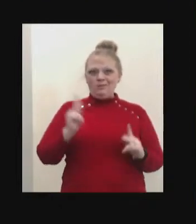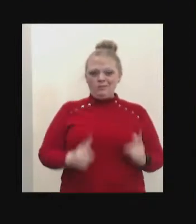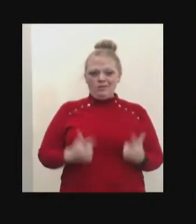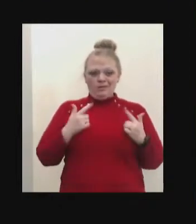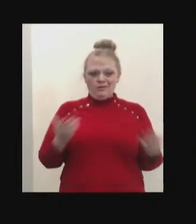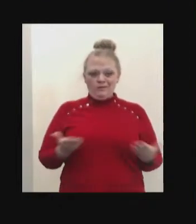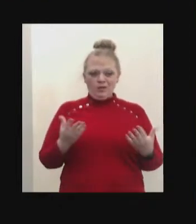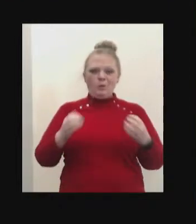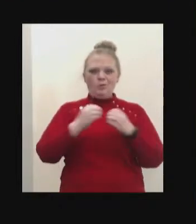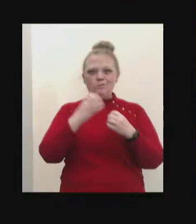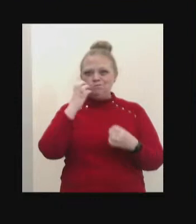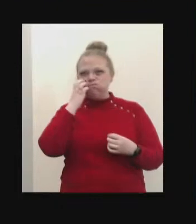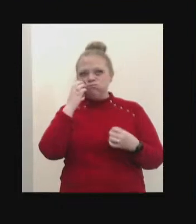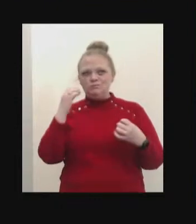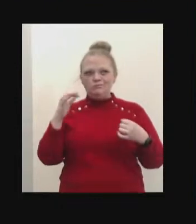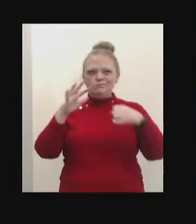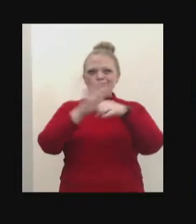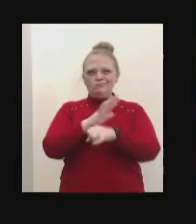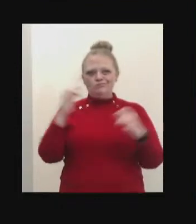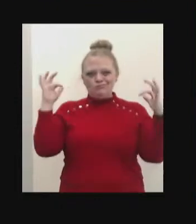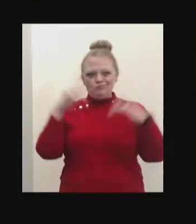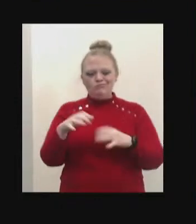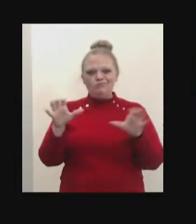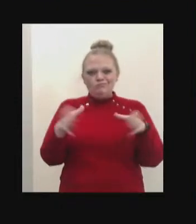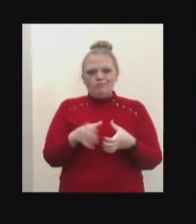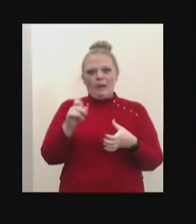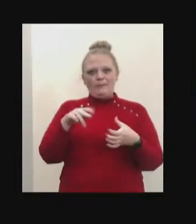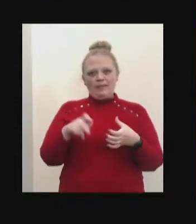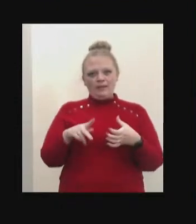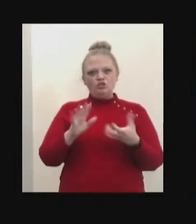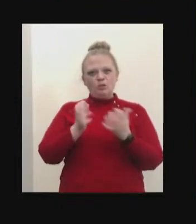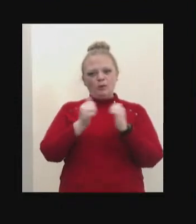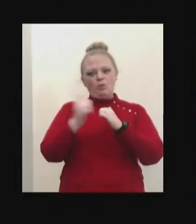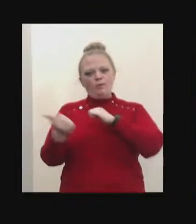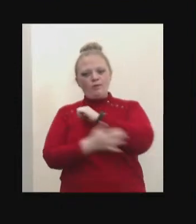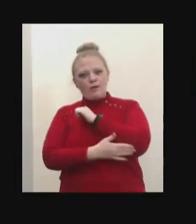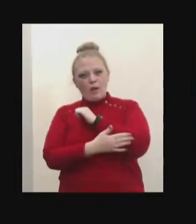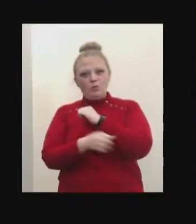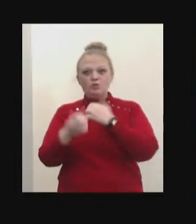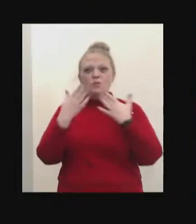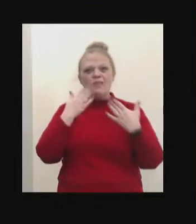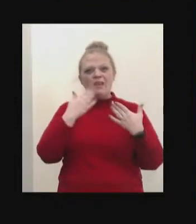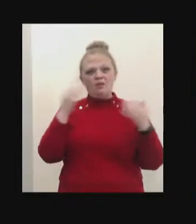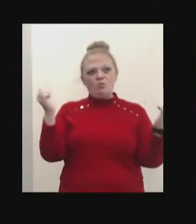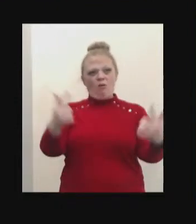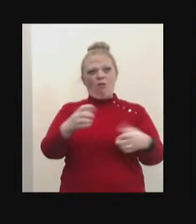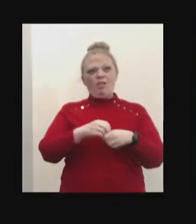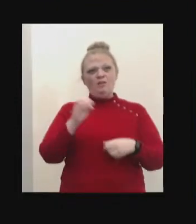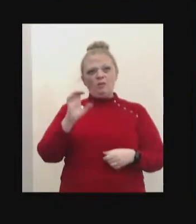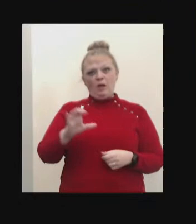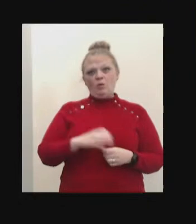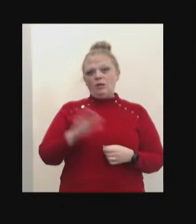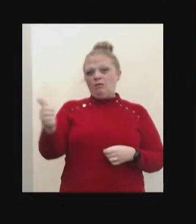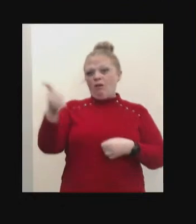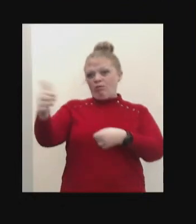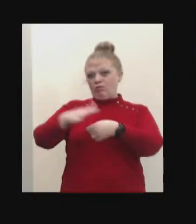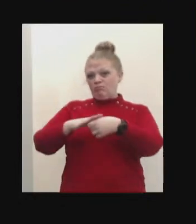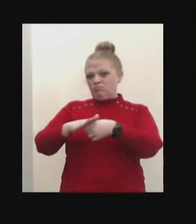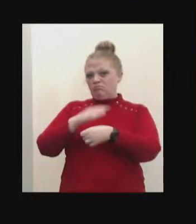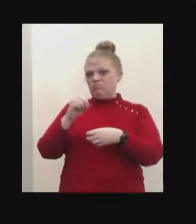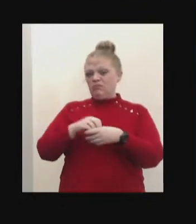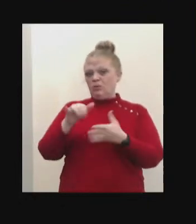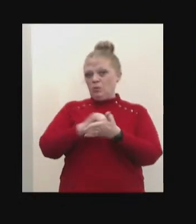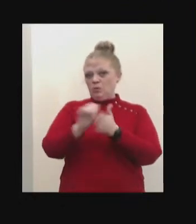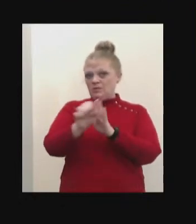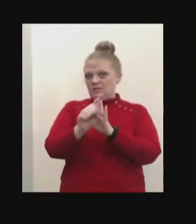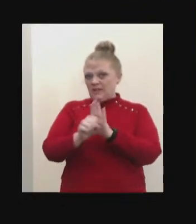dense population than some of these other counties. So thank you to all in Erie County. Other regions, as we know, in New York State are